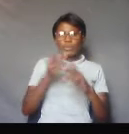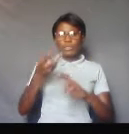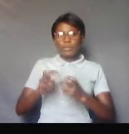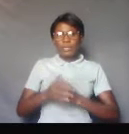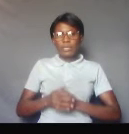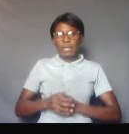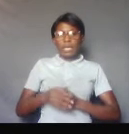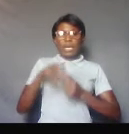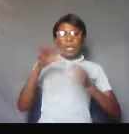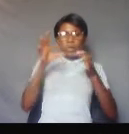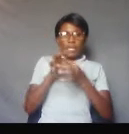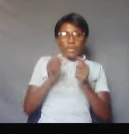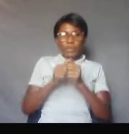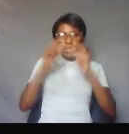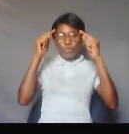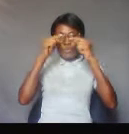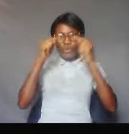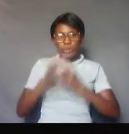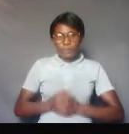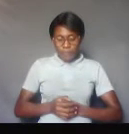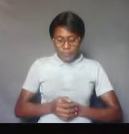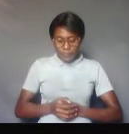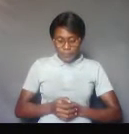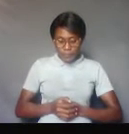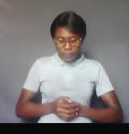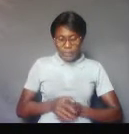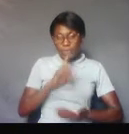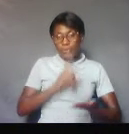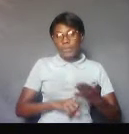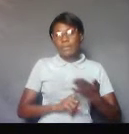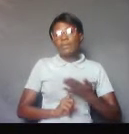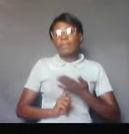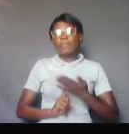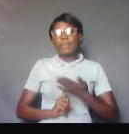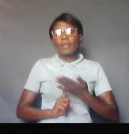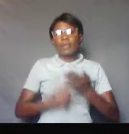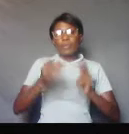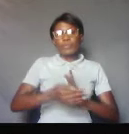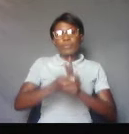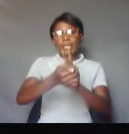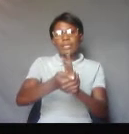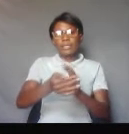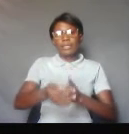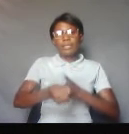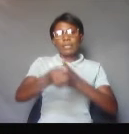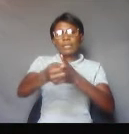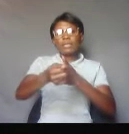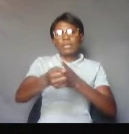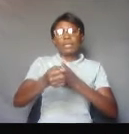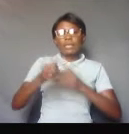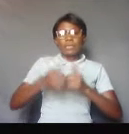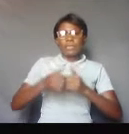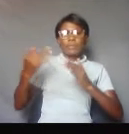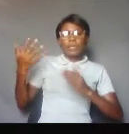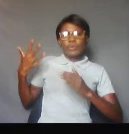speak to you about it. But I promised that I would lead us in just in terms of who the Ujamaa Center